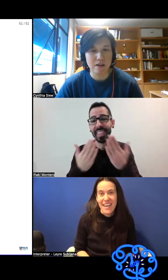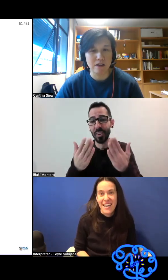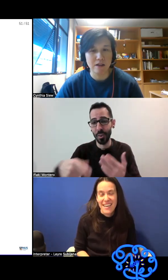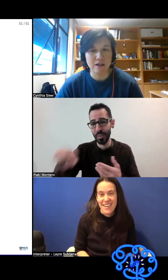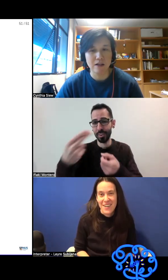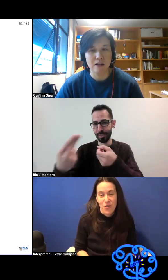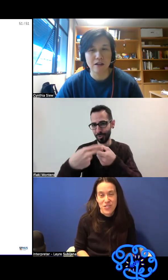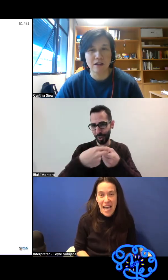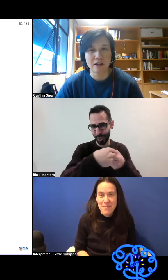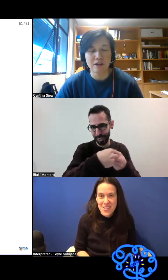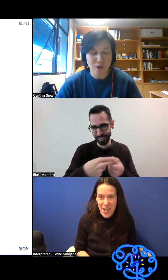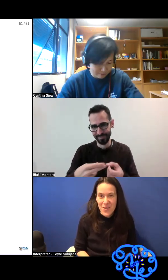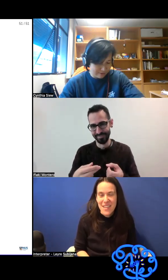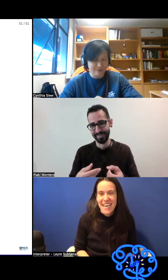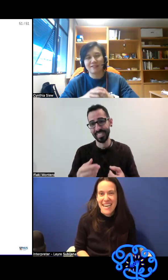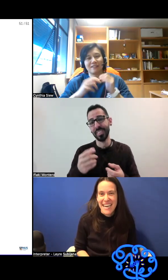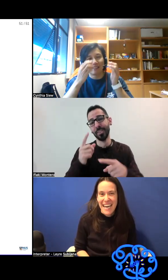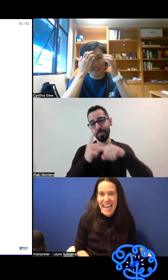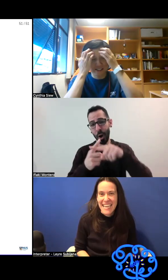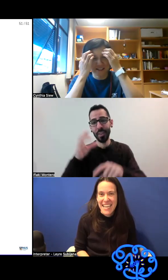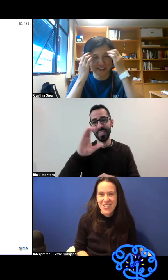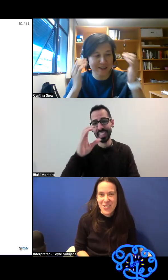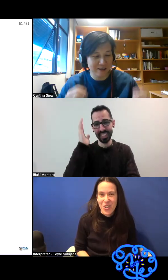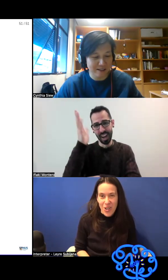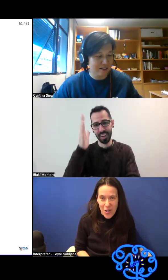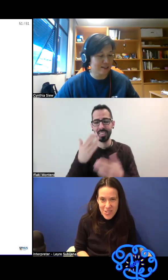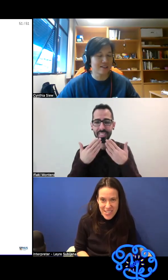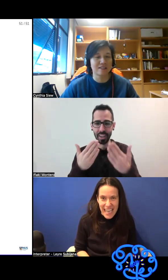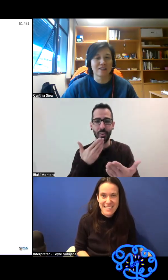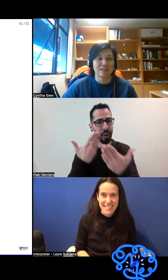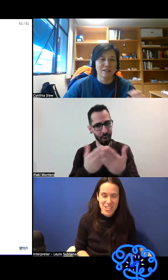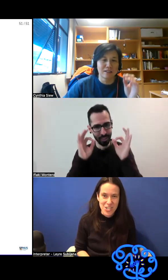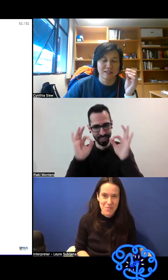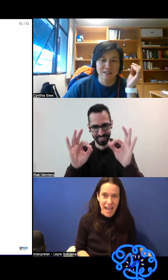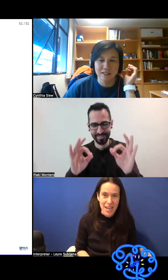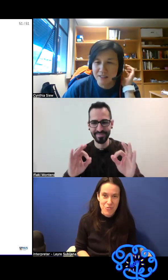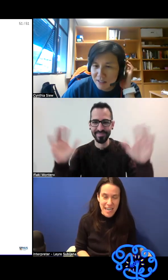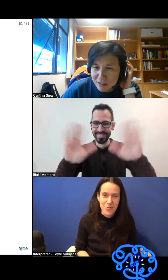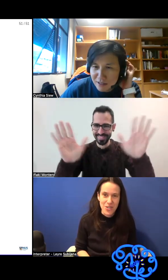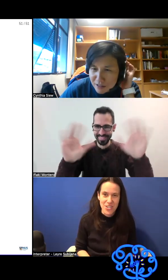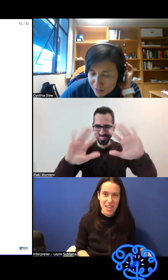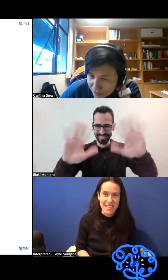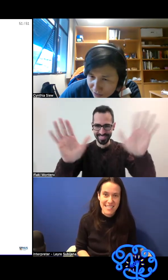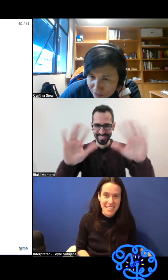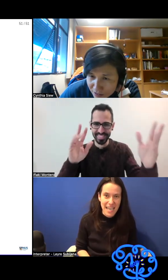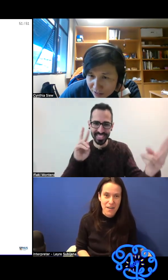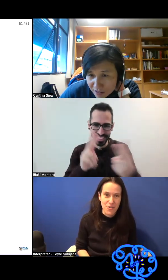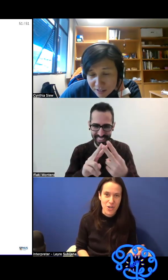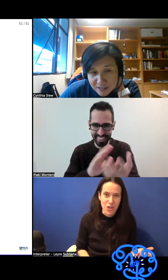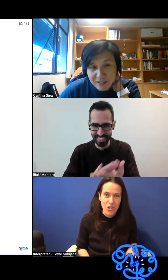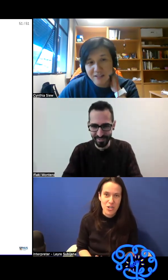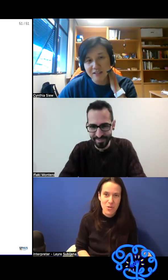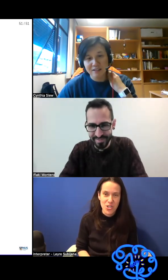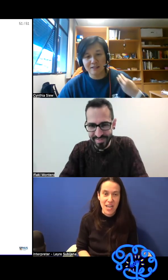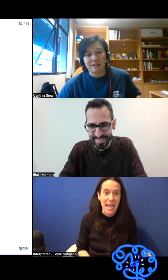running over time. So I need to close today's session, but I really want to thank Cynthia for